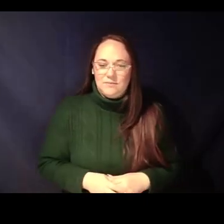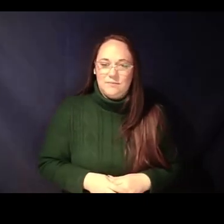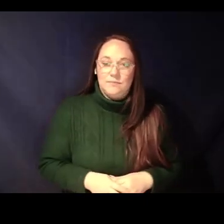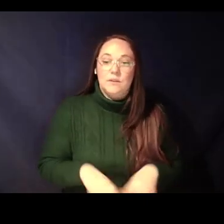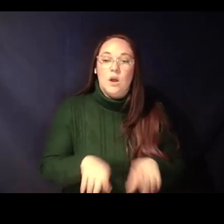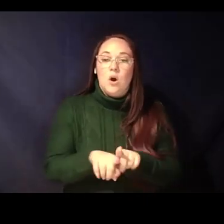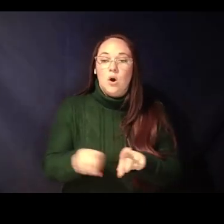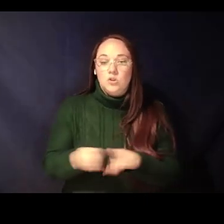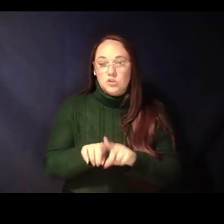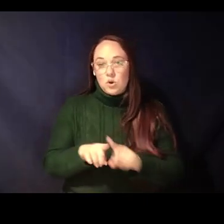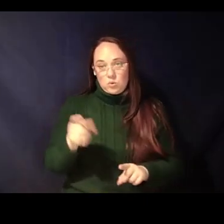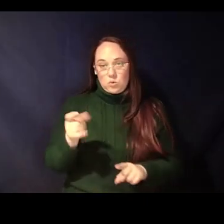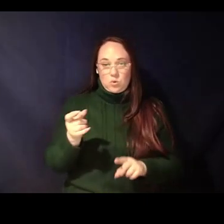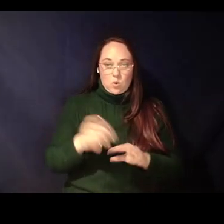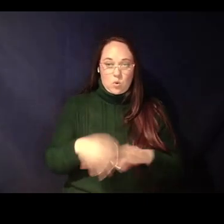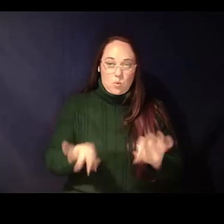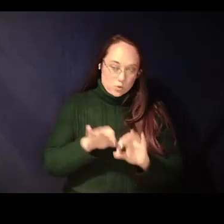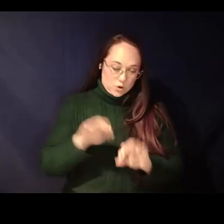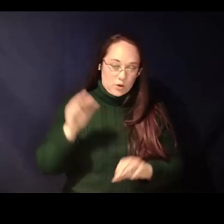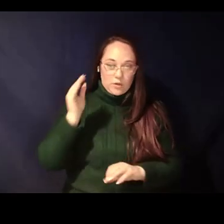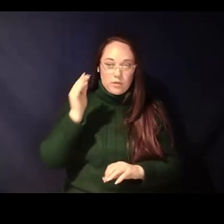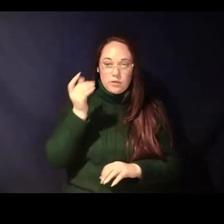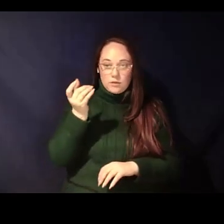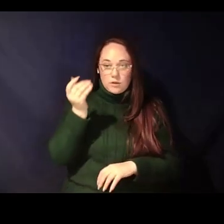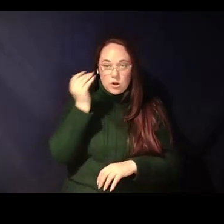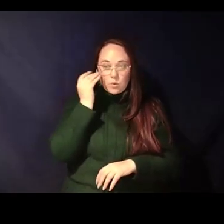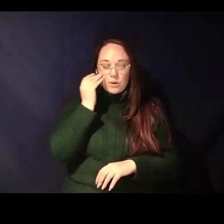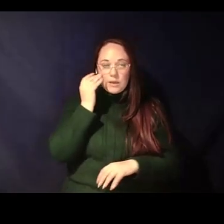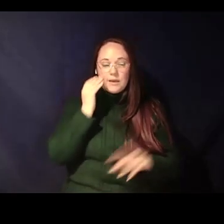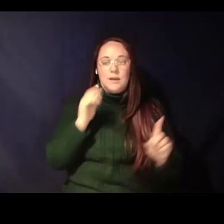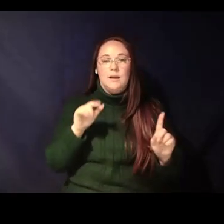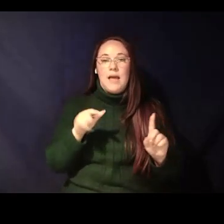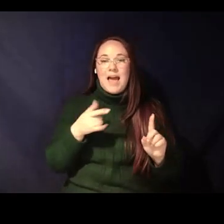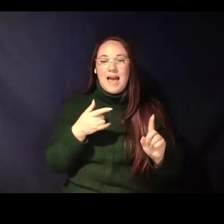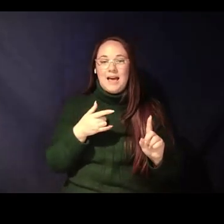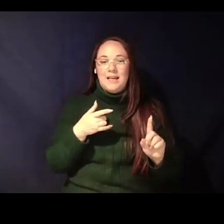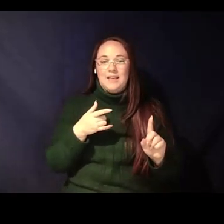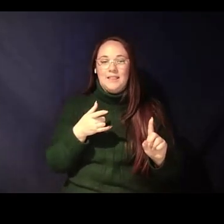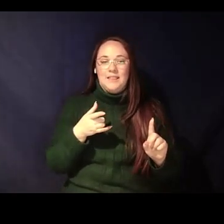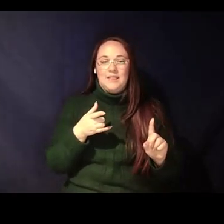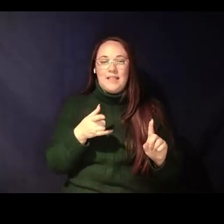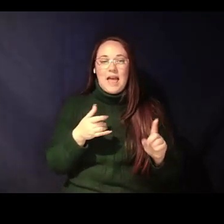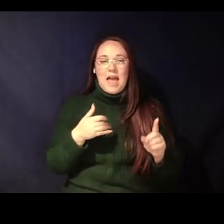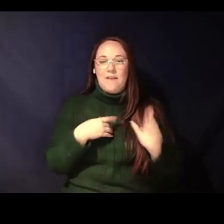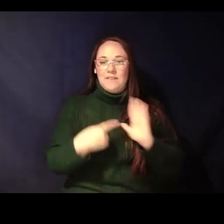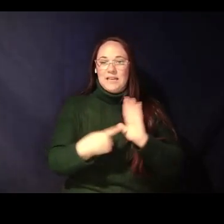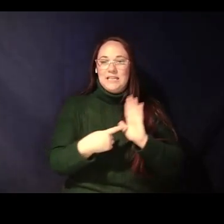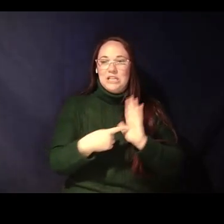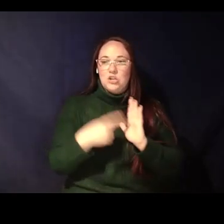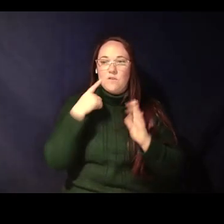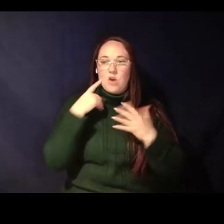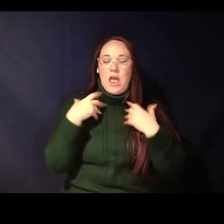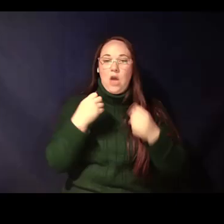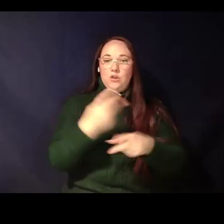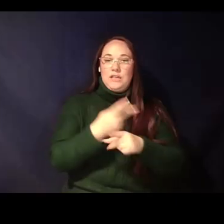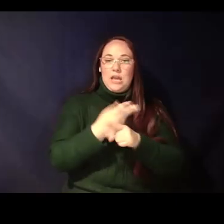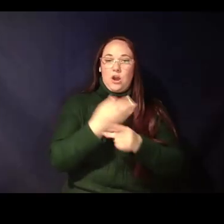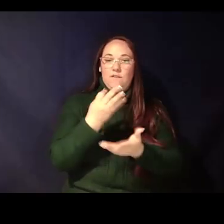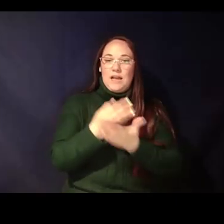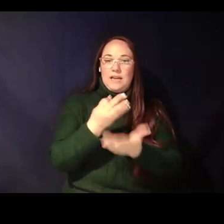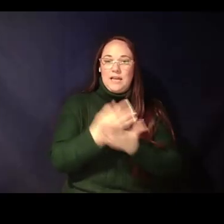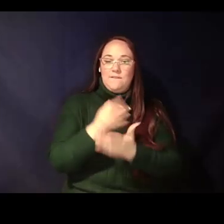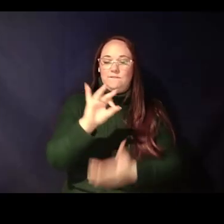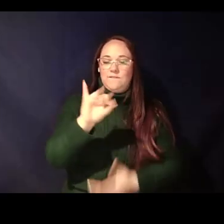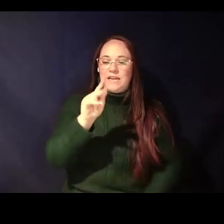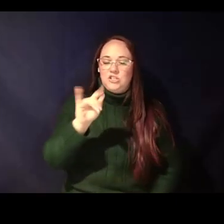also worth noting, and there is evidence of this, that there are indications of healthcare financialization